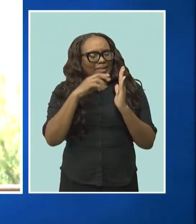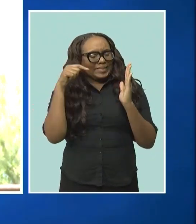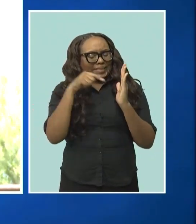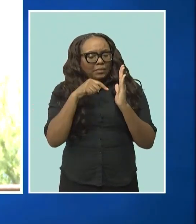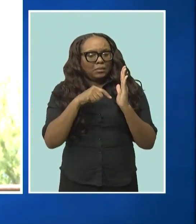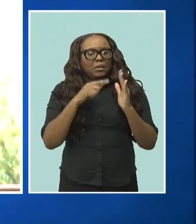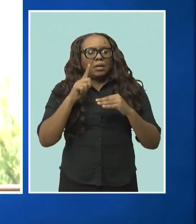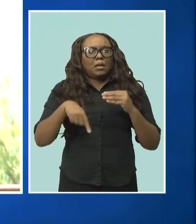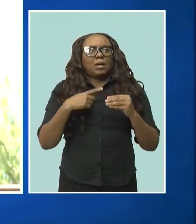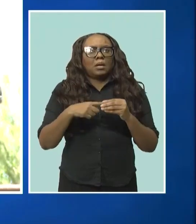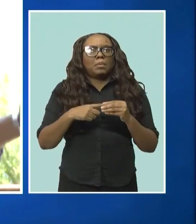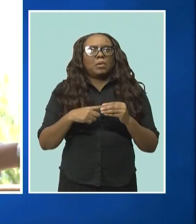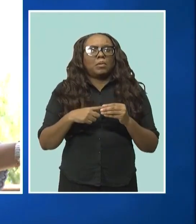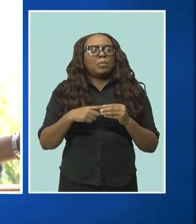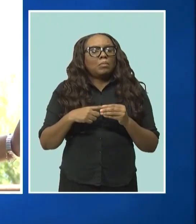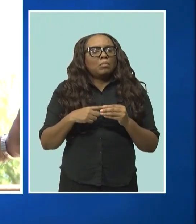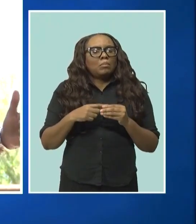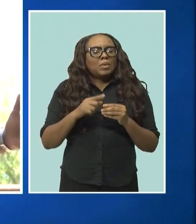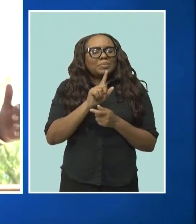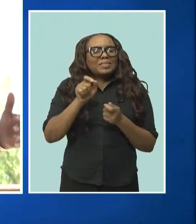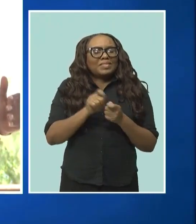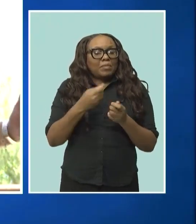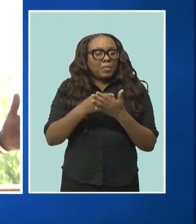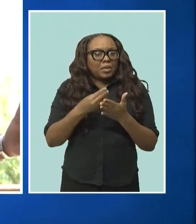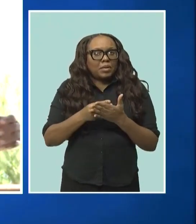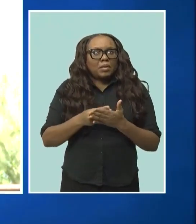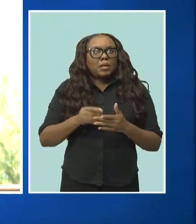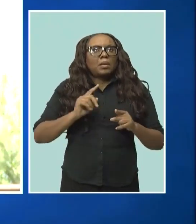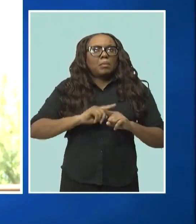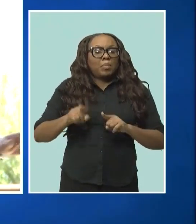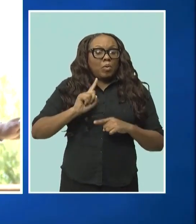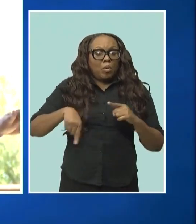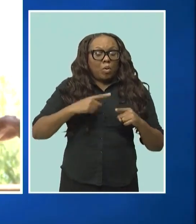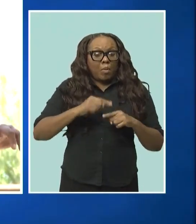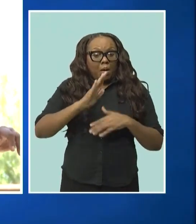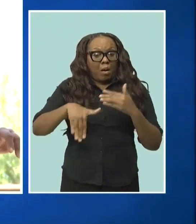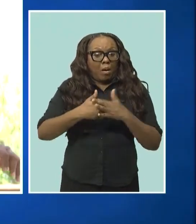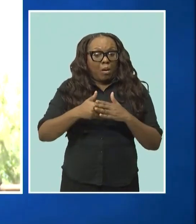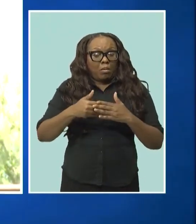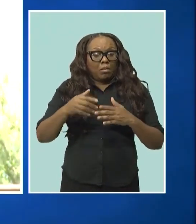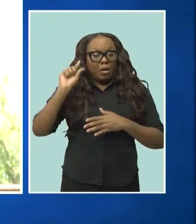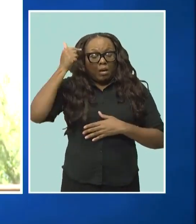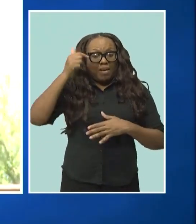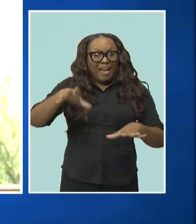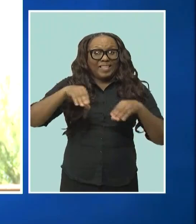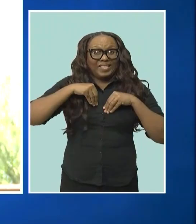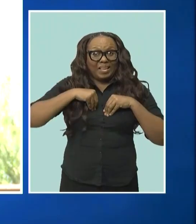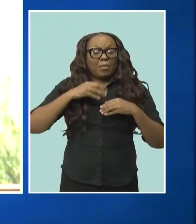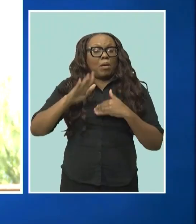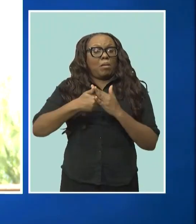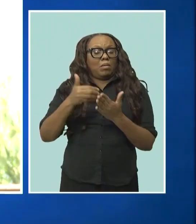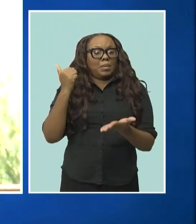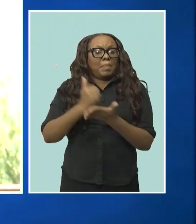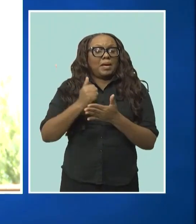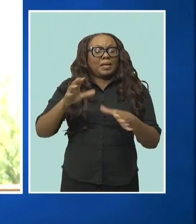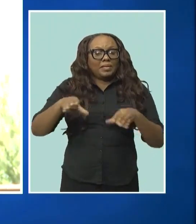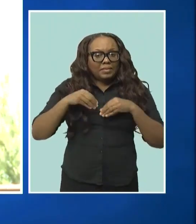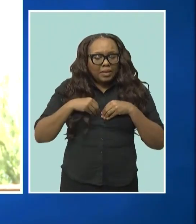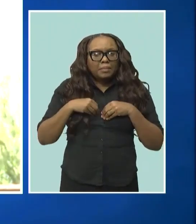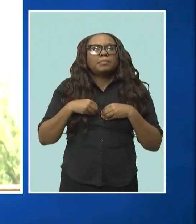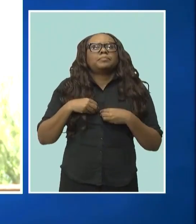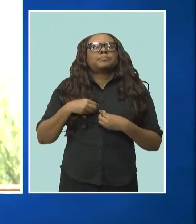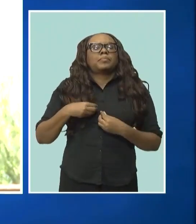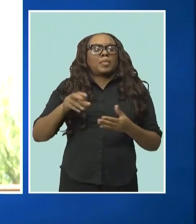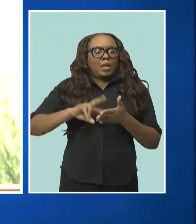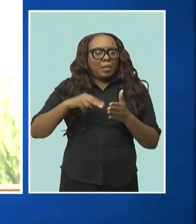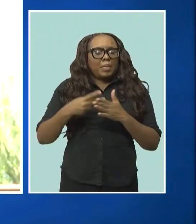paper, we can benefit more when it becomes accepted across the multilateral banks. That's what Paris is about. Now, while